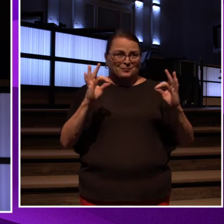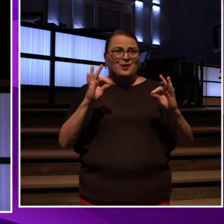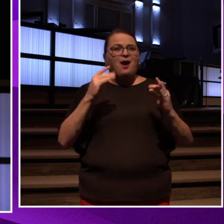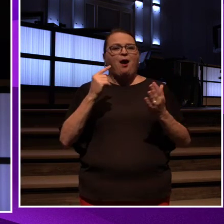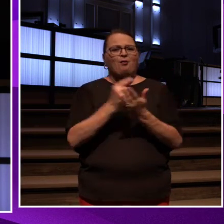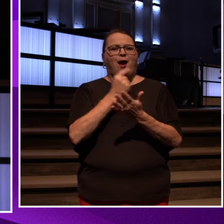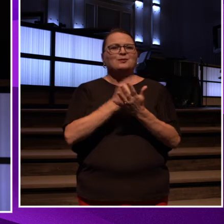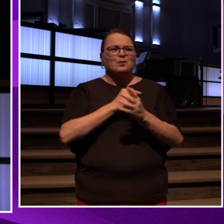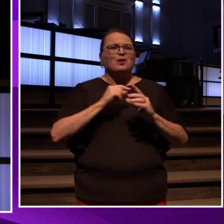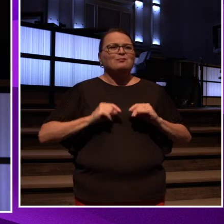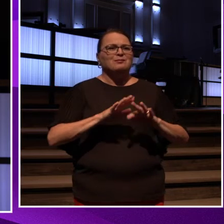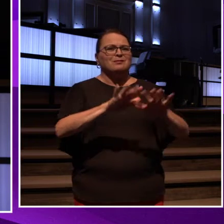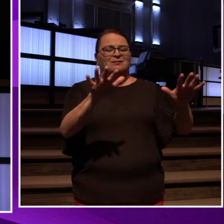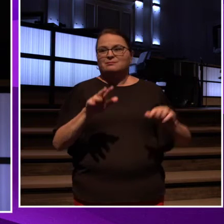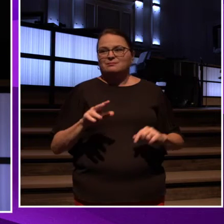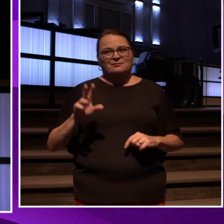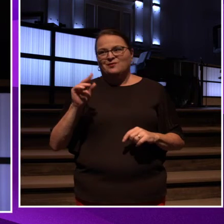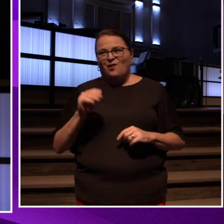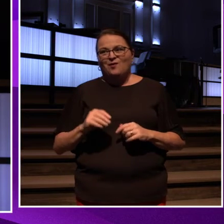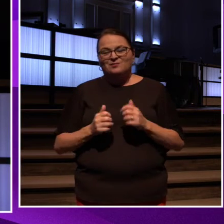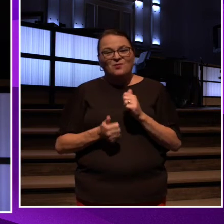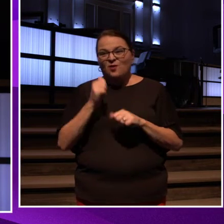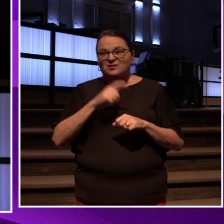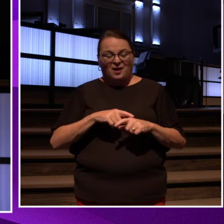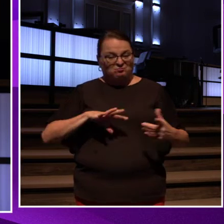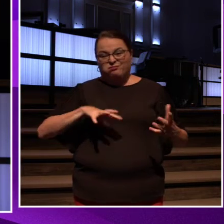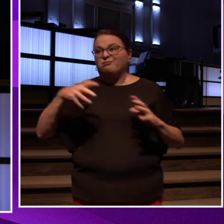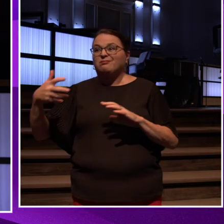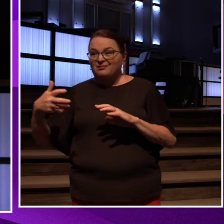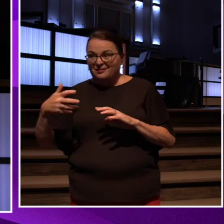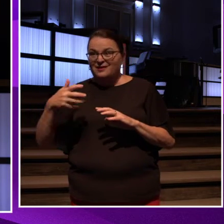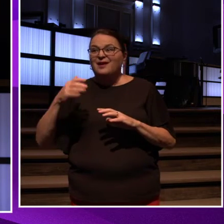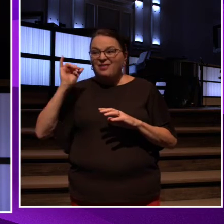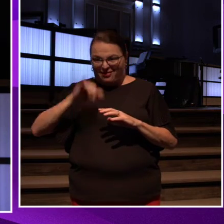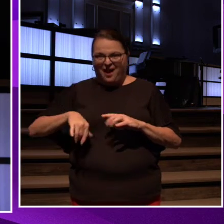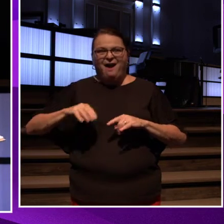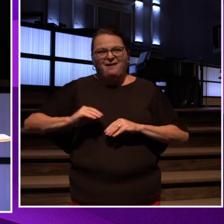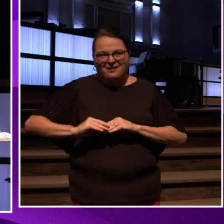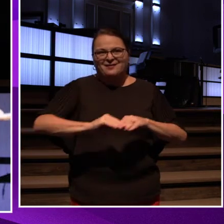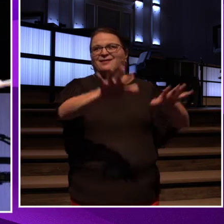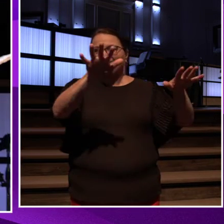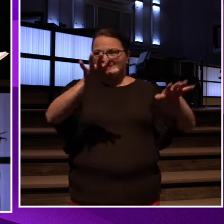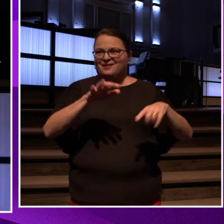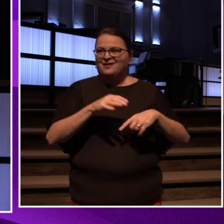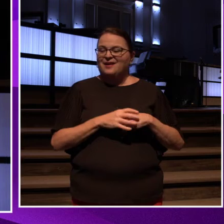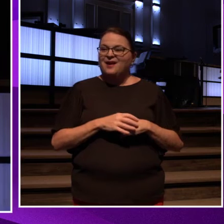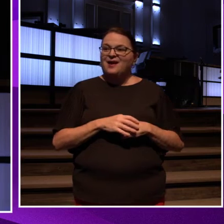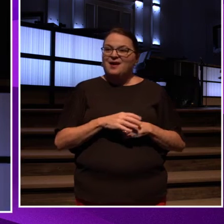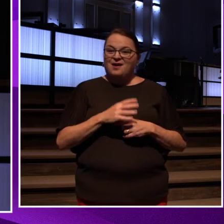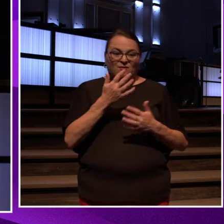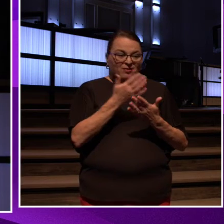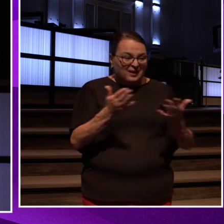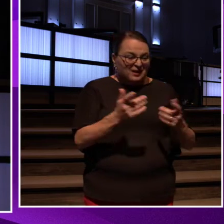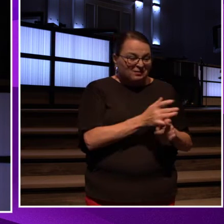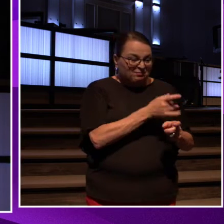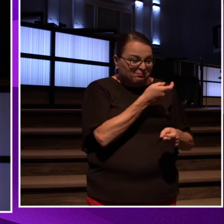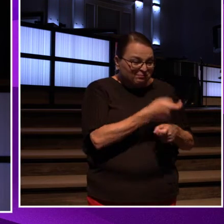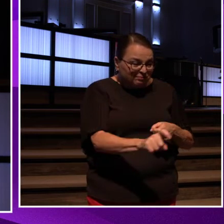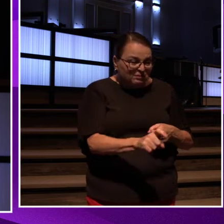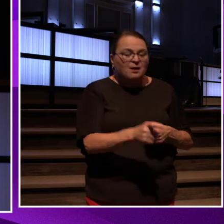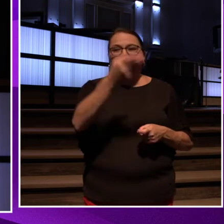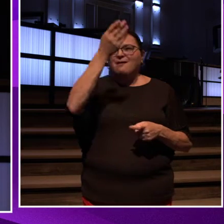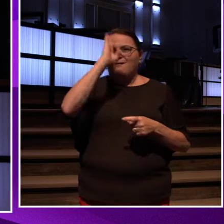usually just the polar opposite. It's out of the ashes that God will bring beauty. It's